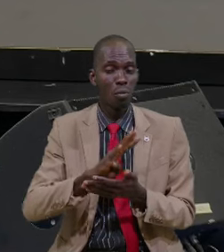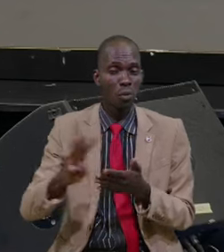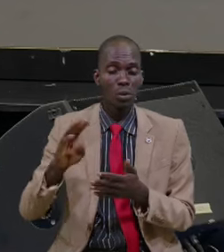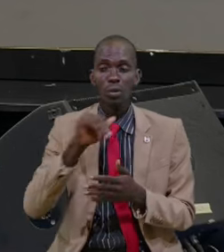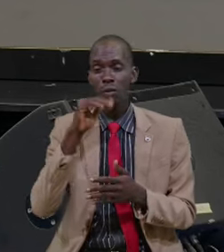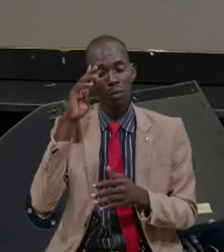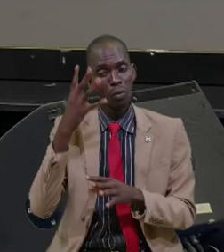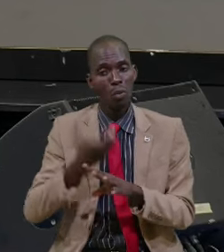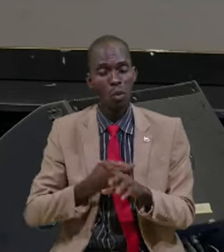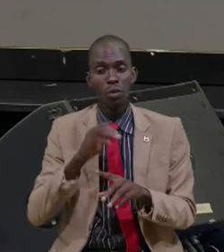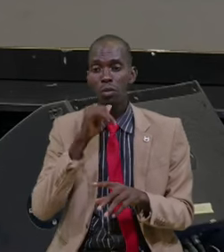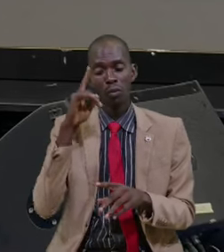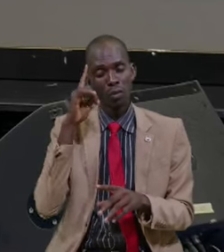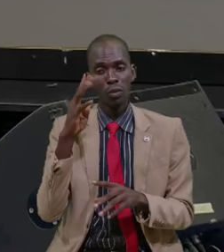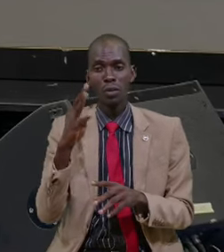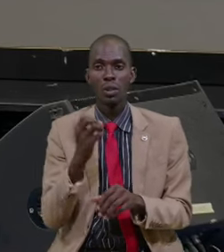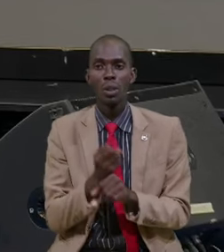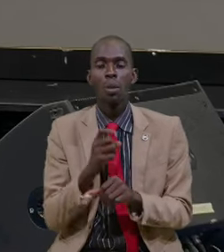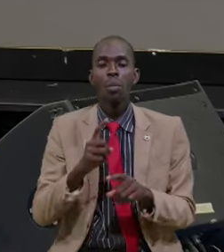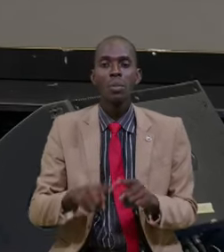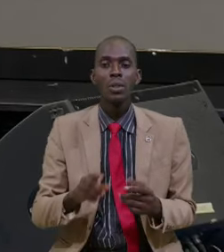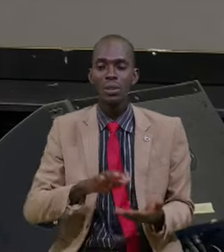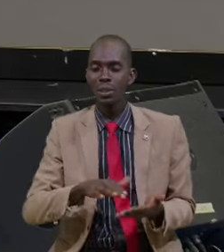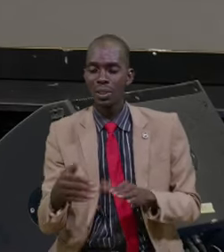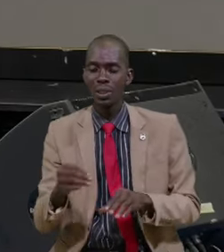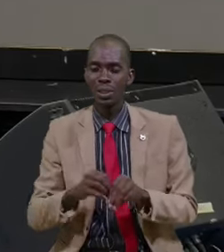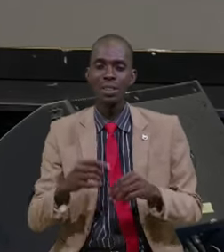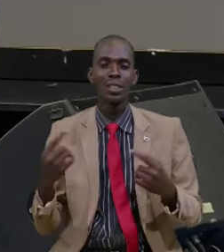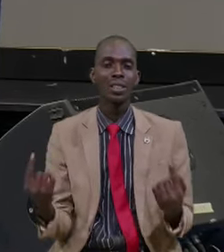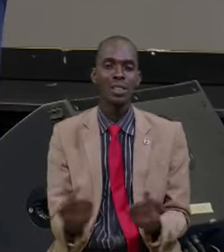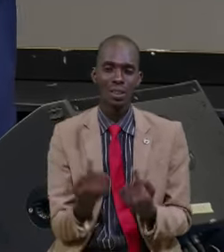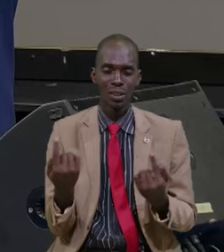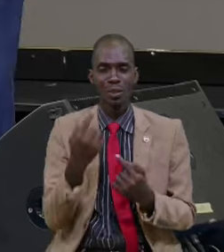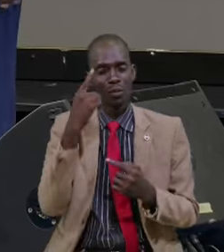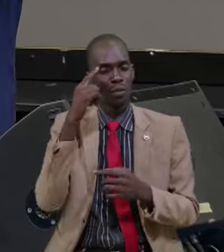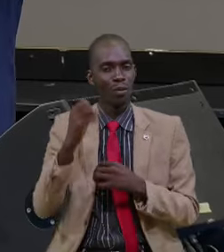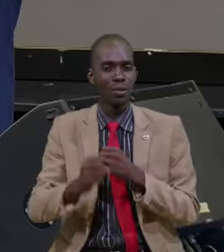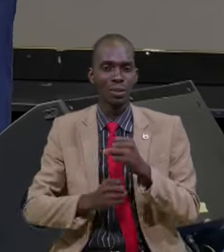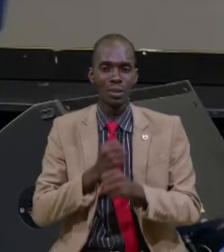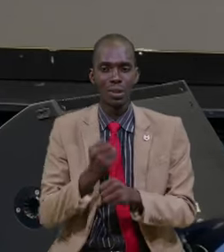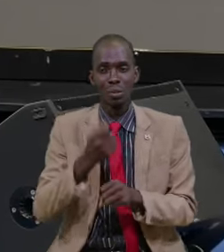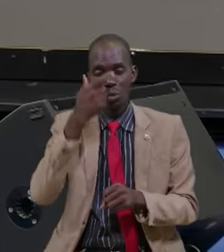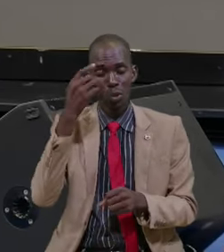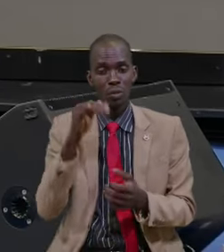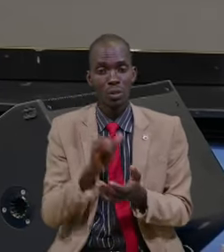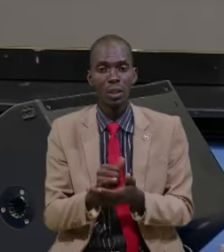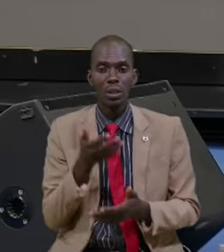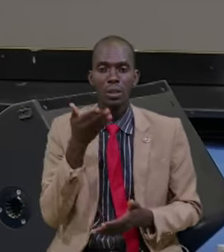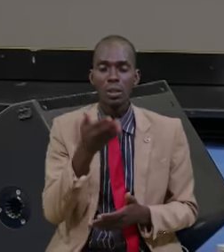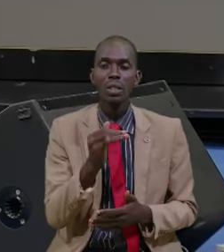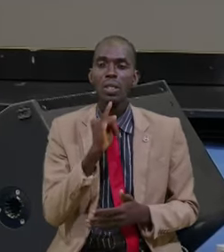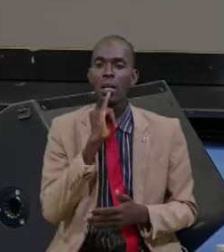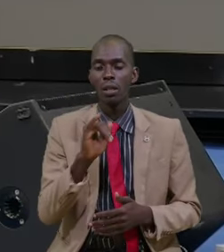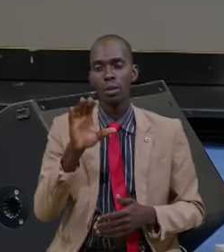dead in sin for years. And because of that, there's corruption. And